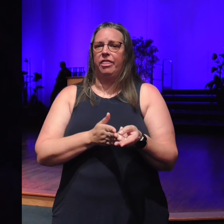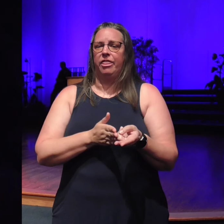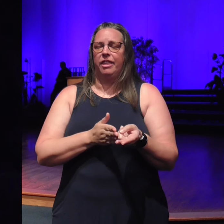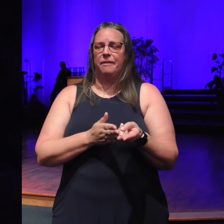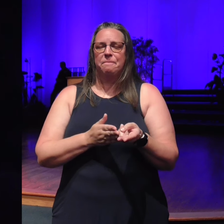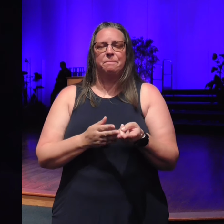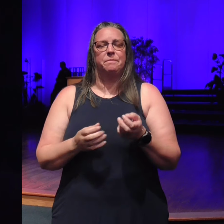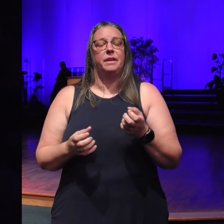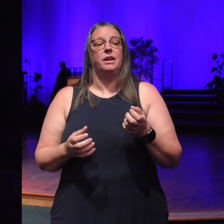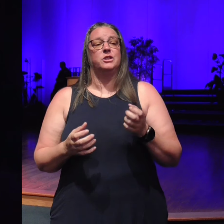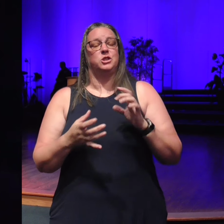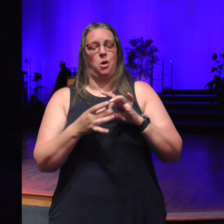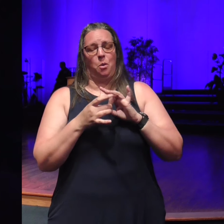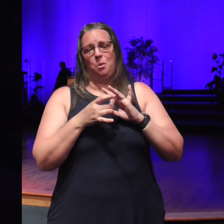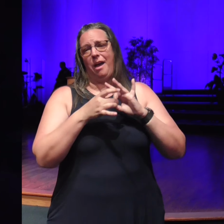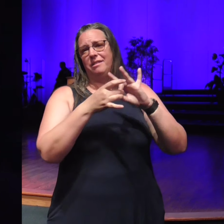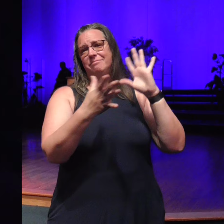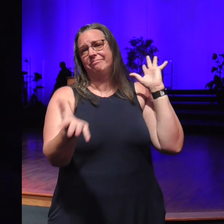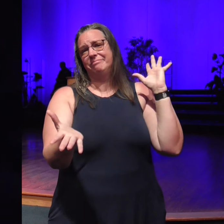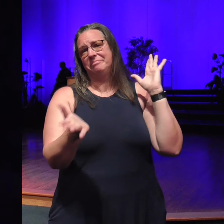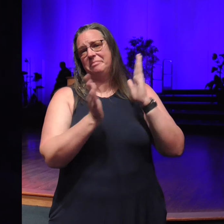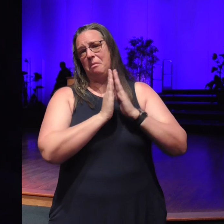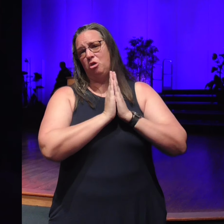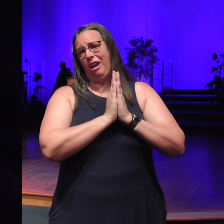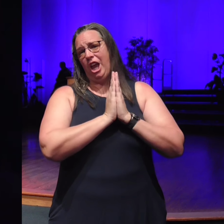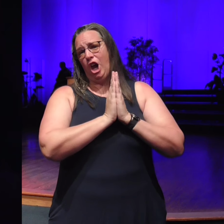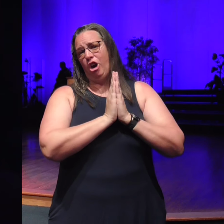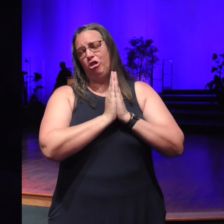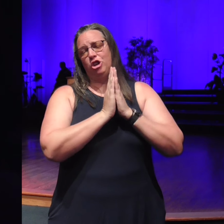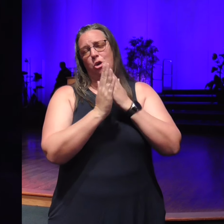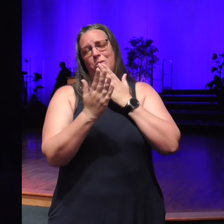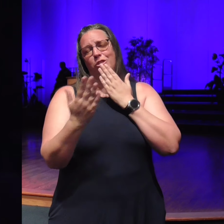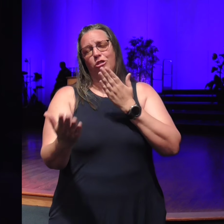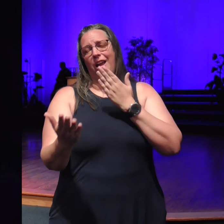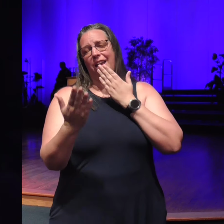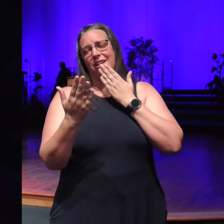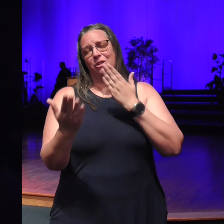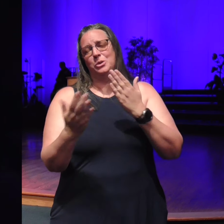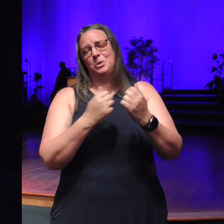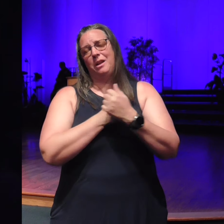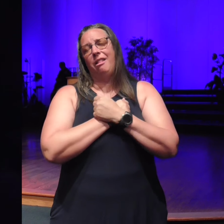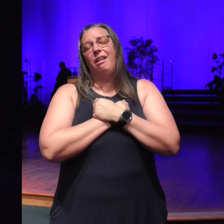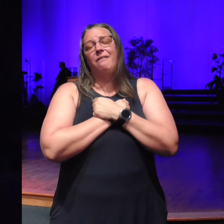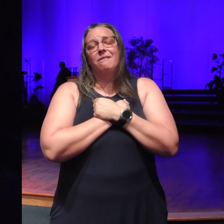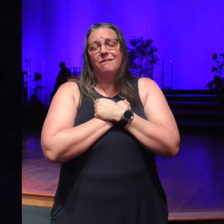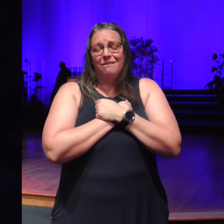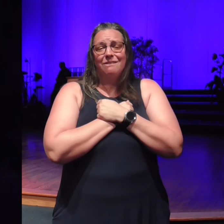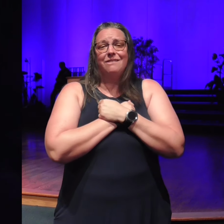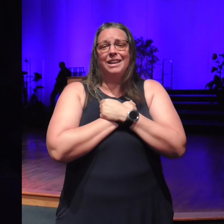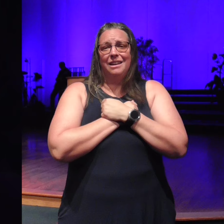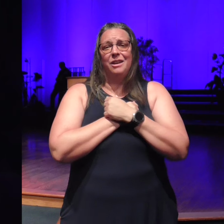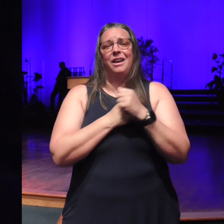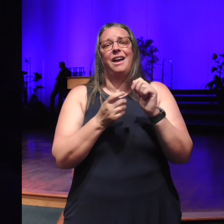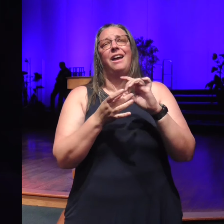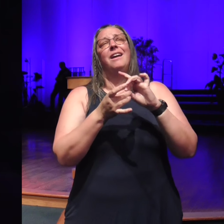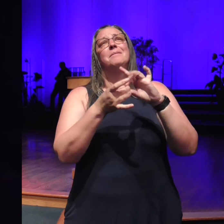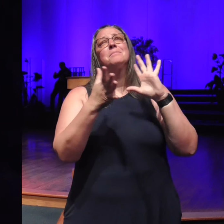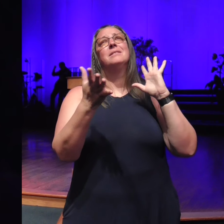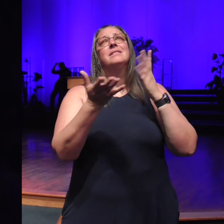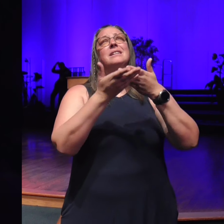And so with that, I release this prayer with so much gratitude, with so much love, into that